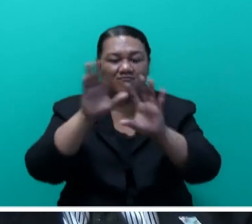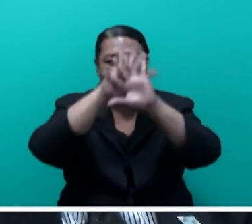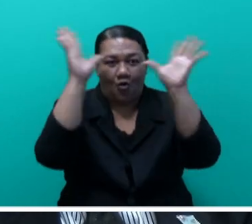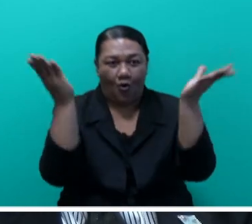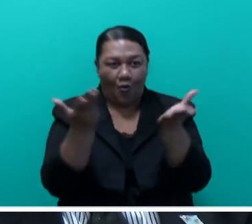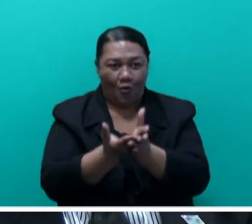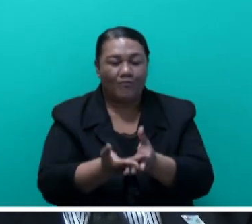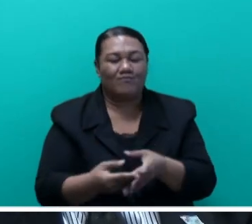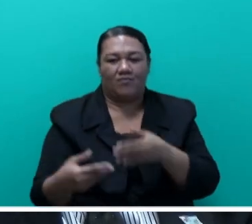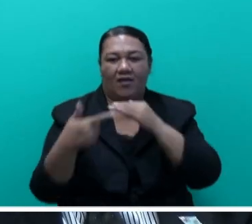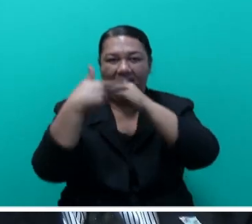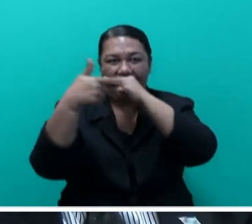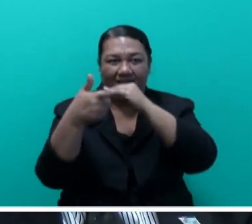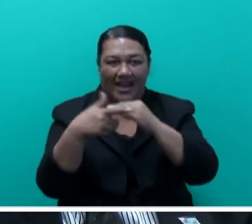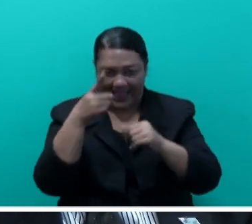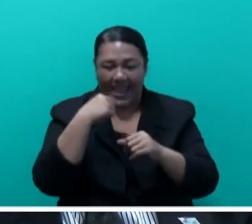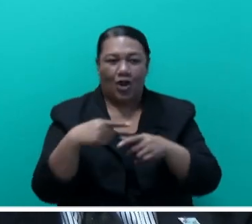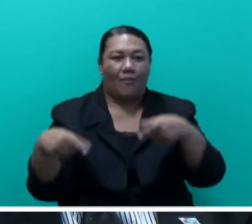stage. Thirdly,